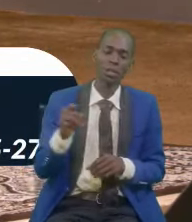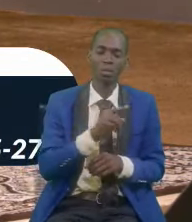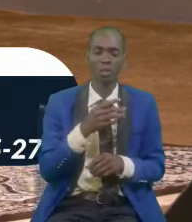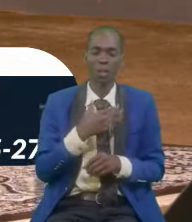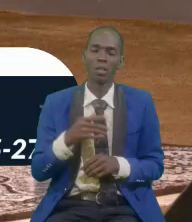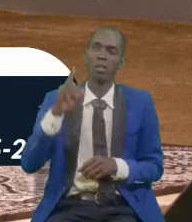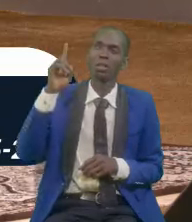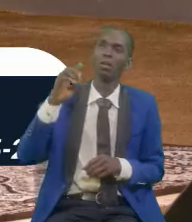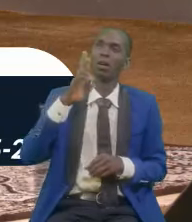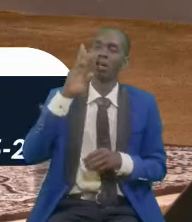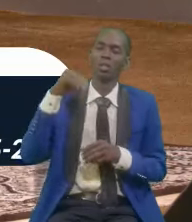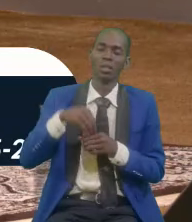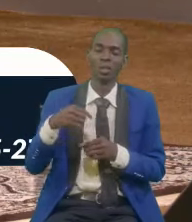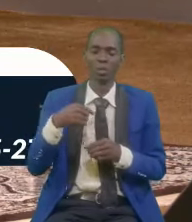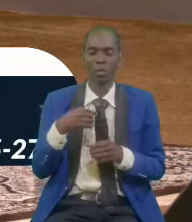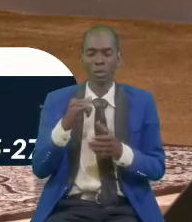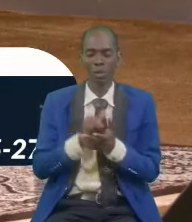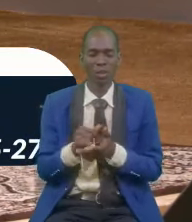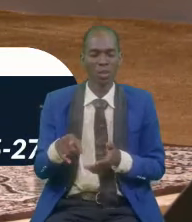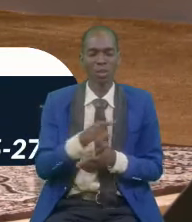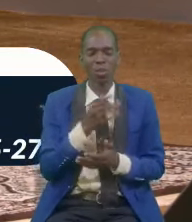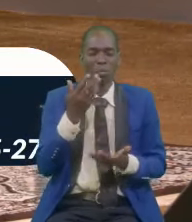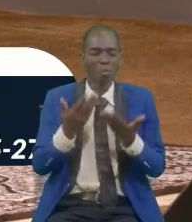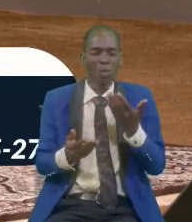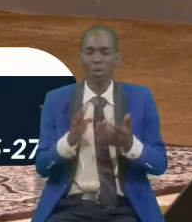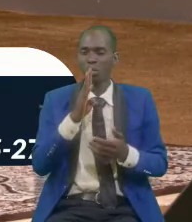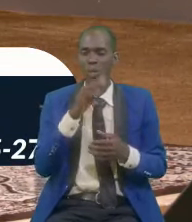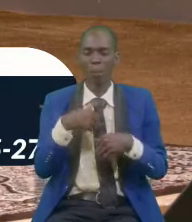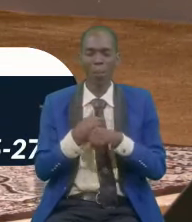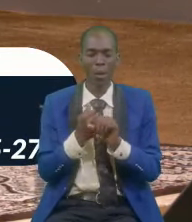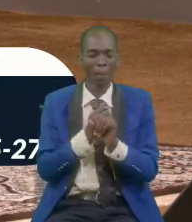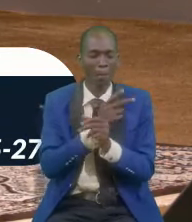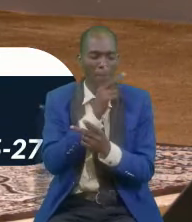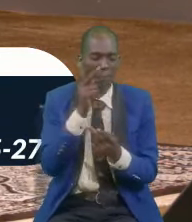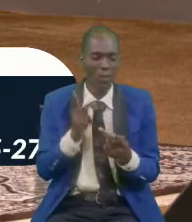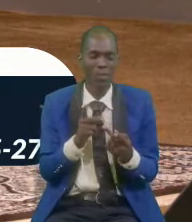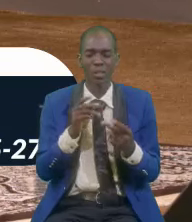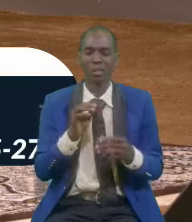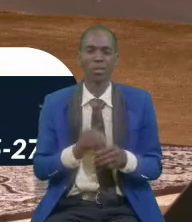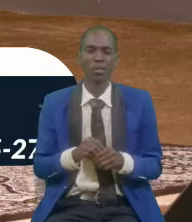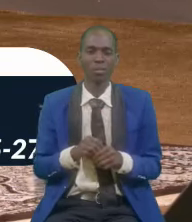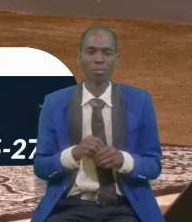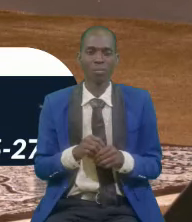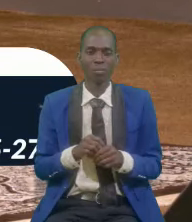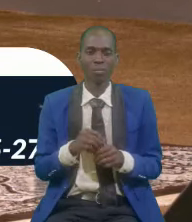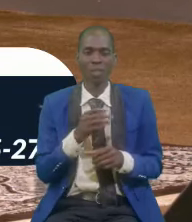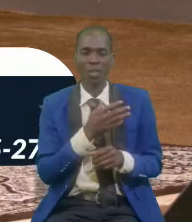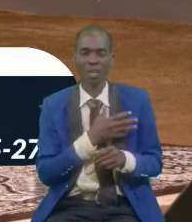that they may be made perfect in one, and